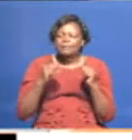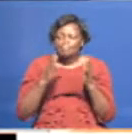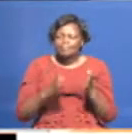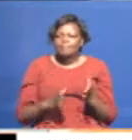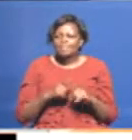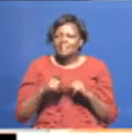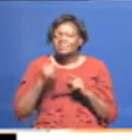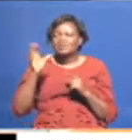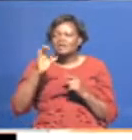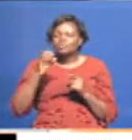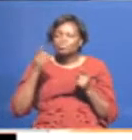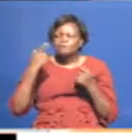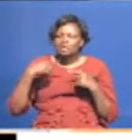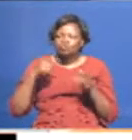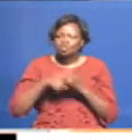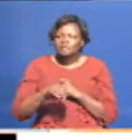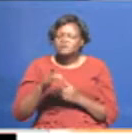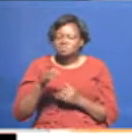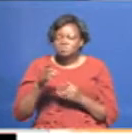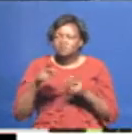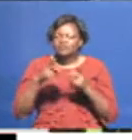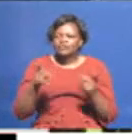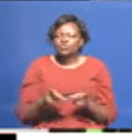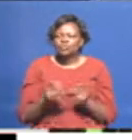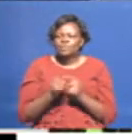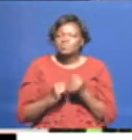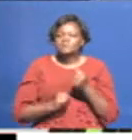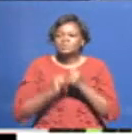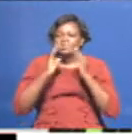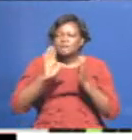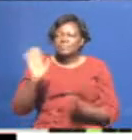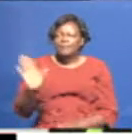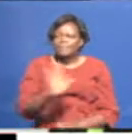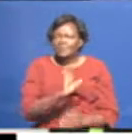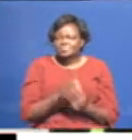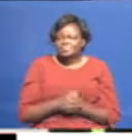to access the venue with his supporters.